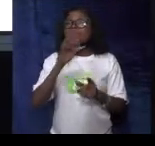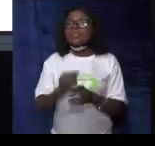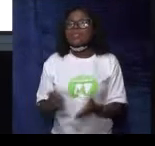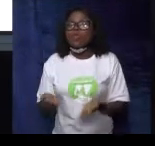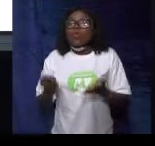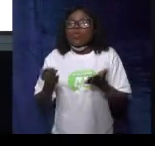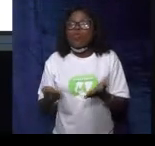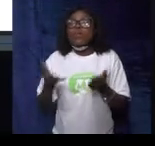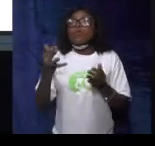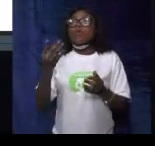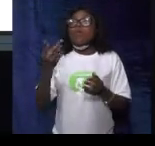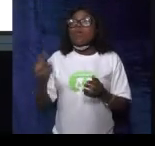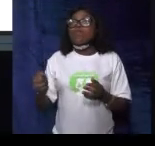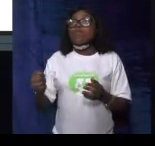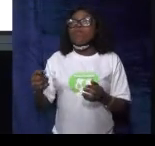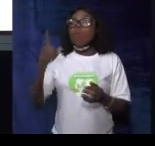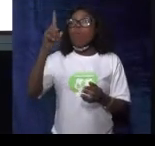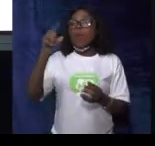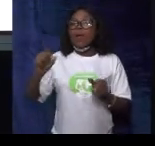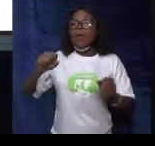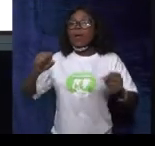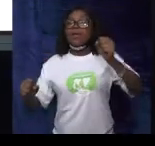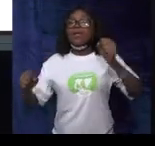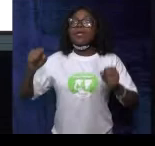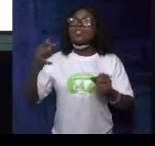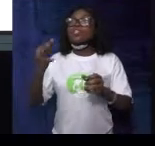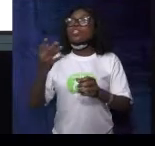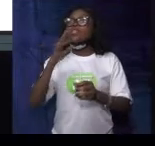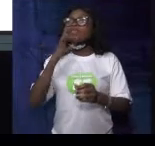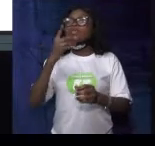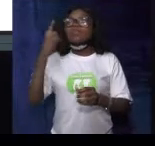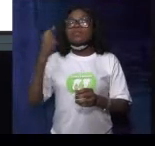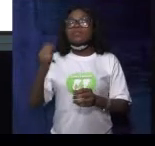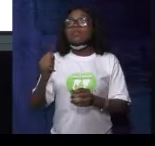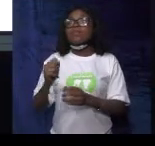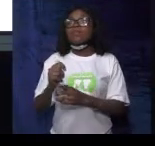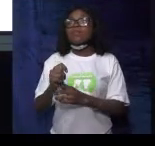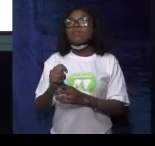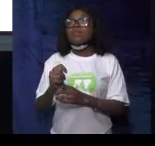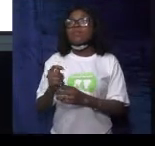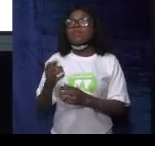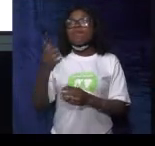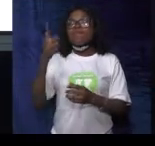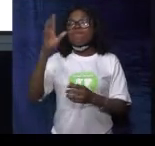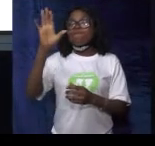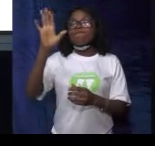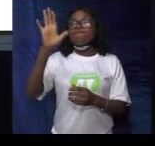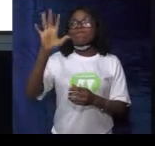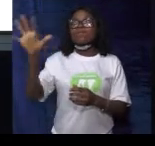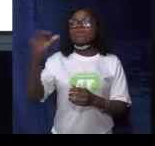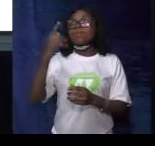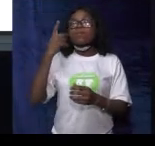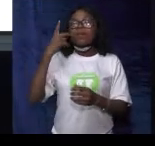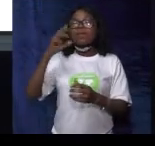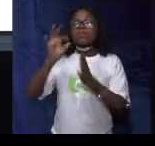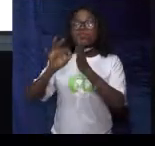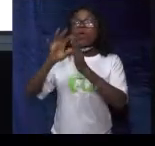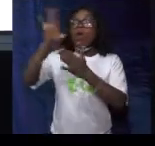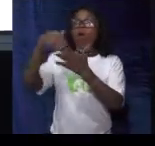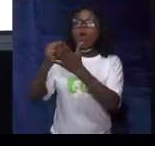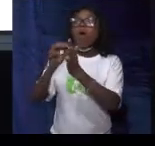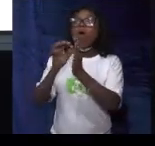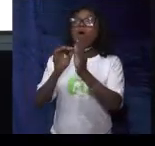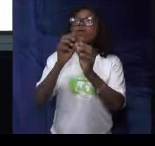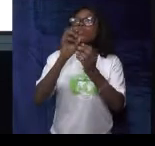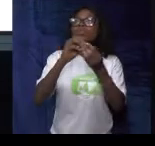This says the weight of 5 boys are as follows: 56.1 kg, 49.2 kg, 55.3 kilogram,